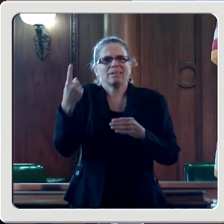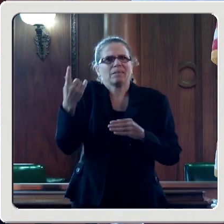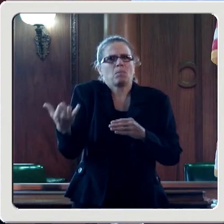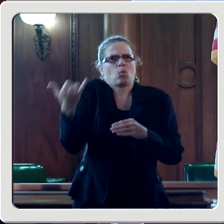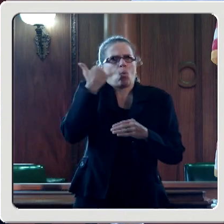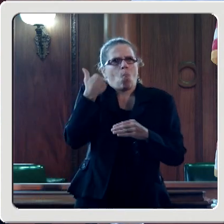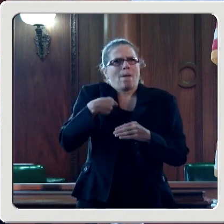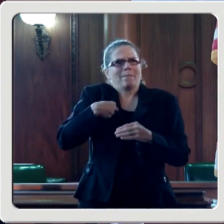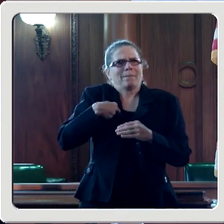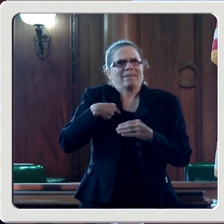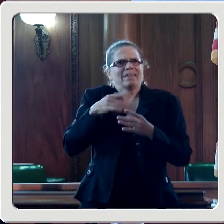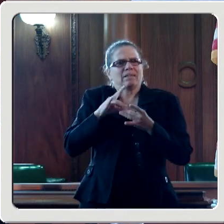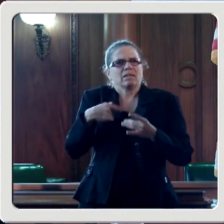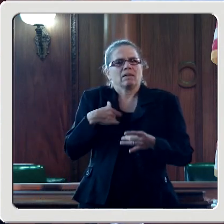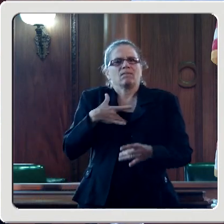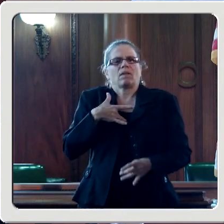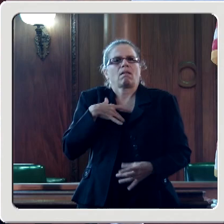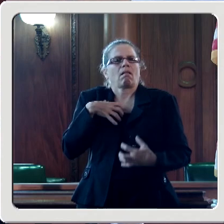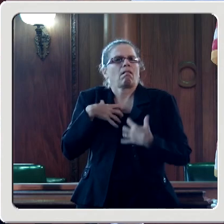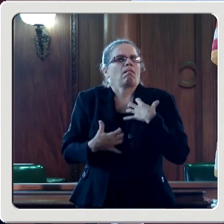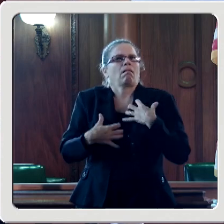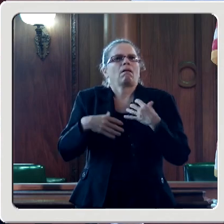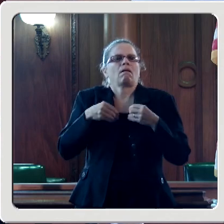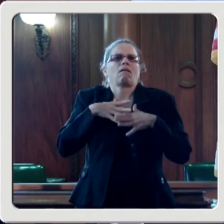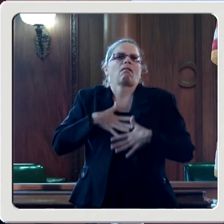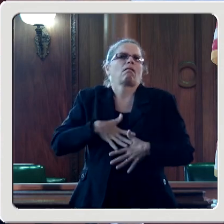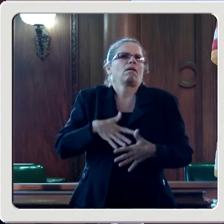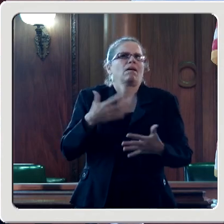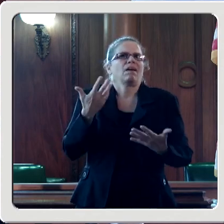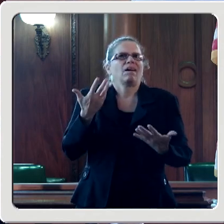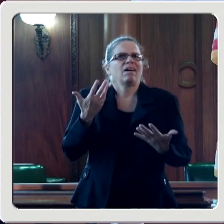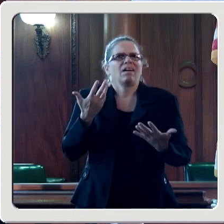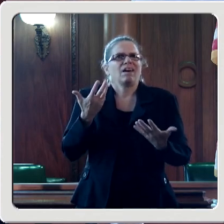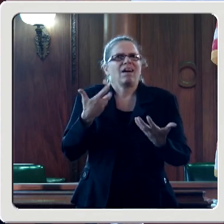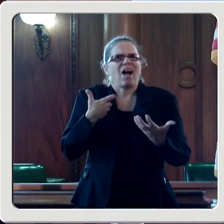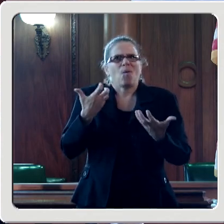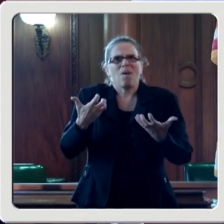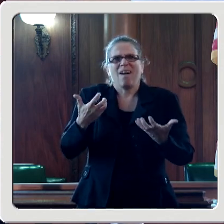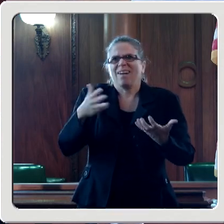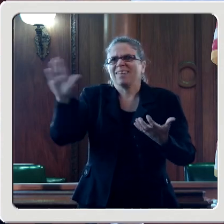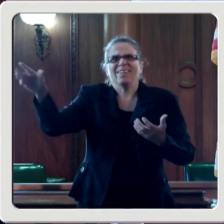it was disheartening, and we wanted to take care of the matter right away, and